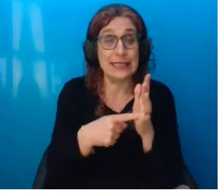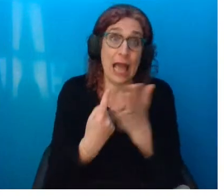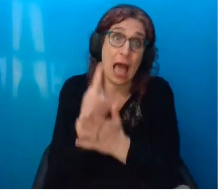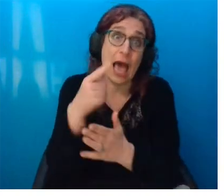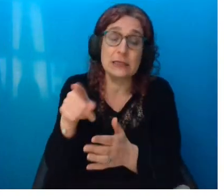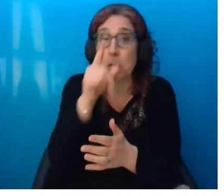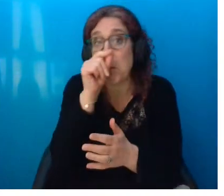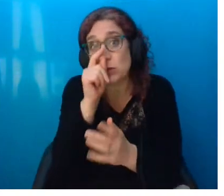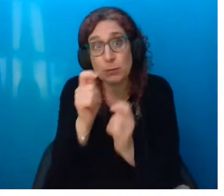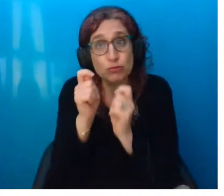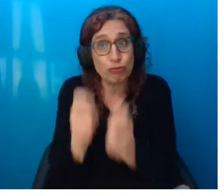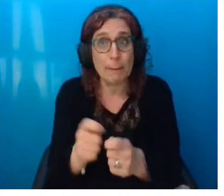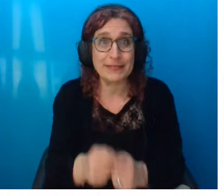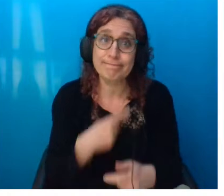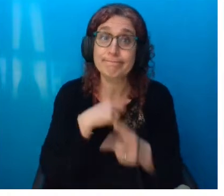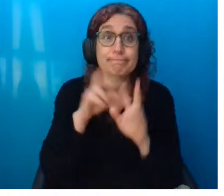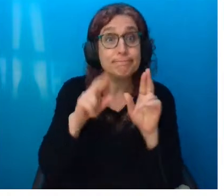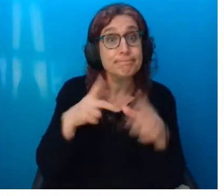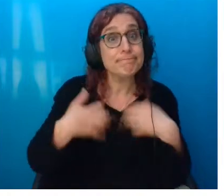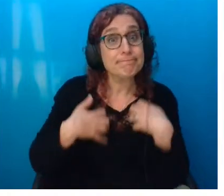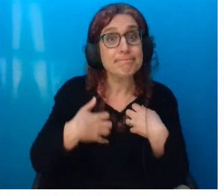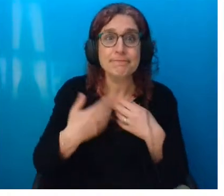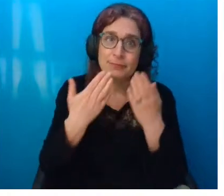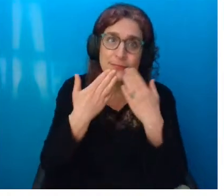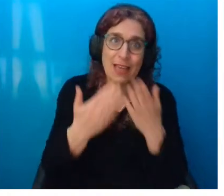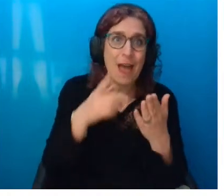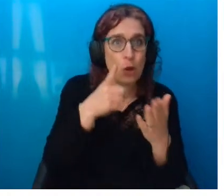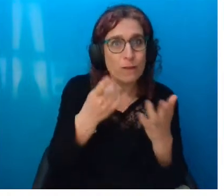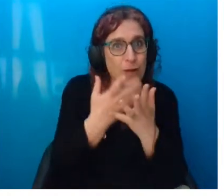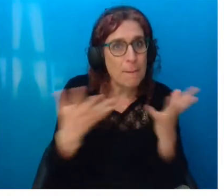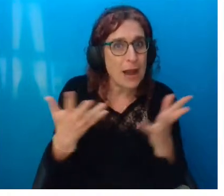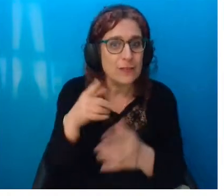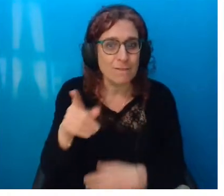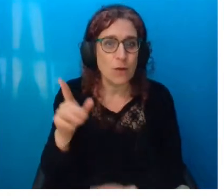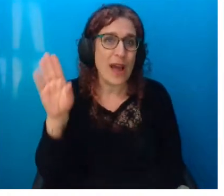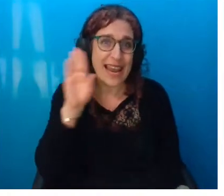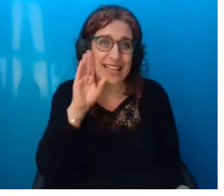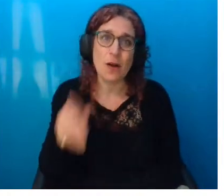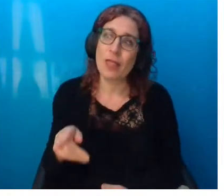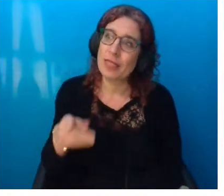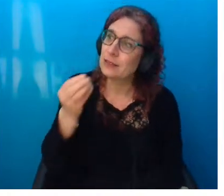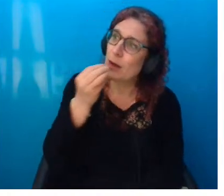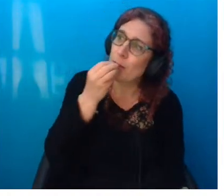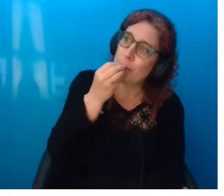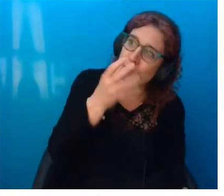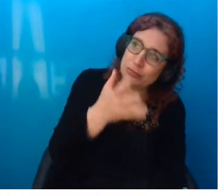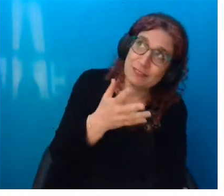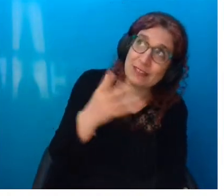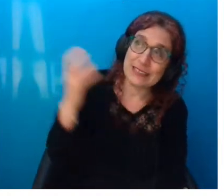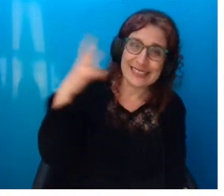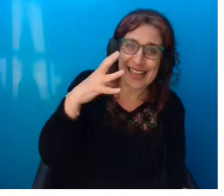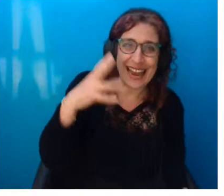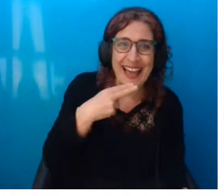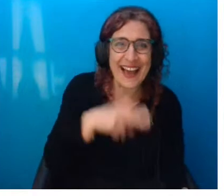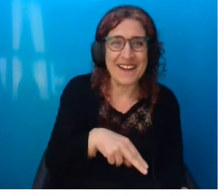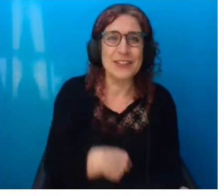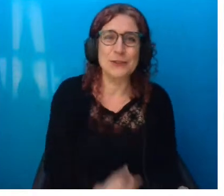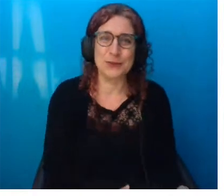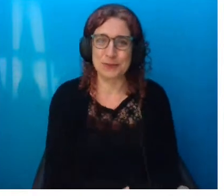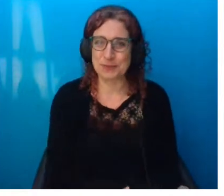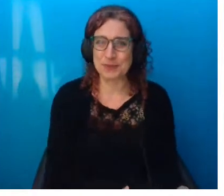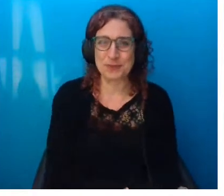I hope you found that interesting. Thank you very much for listening to me this beautiful sunny afternoon.